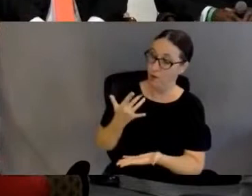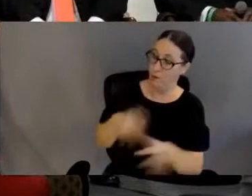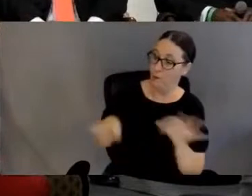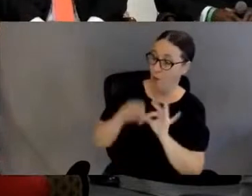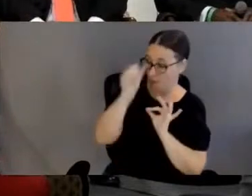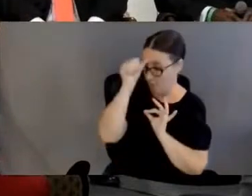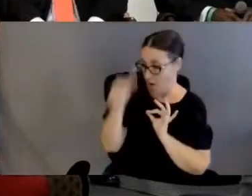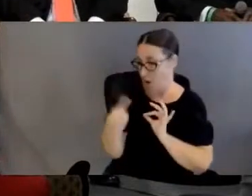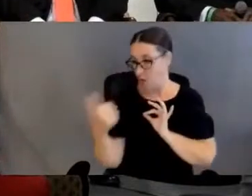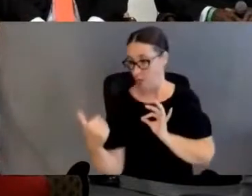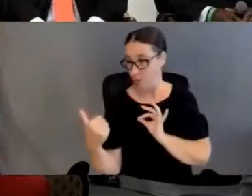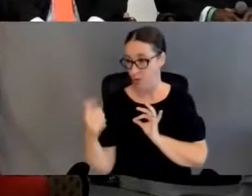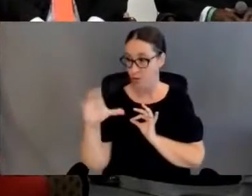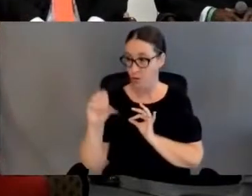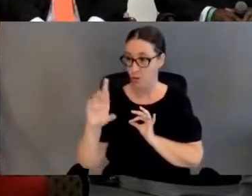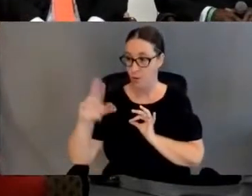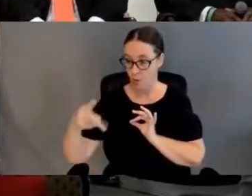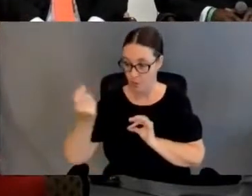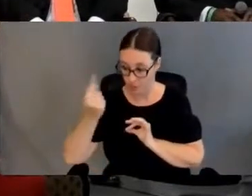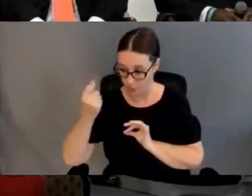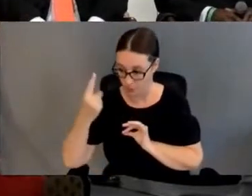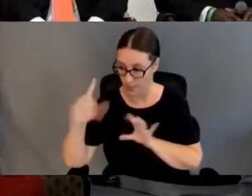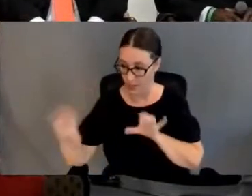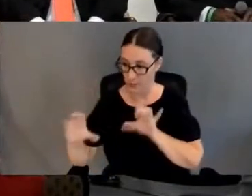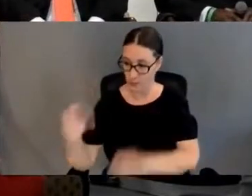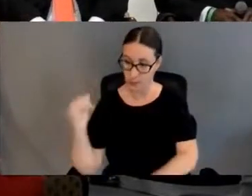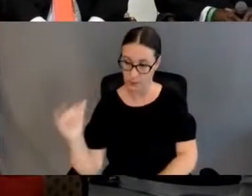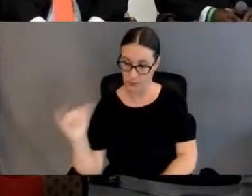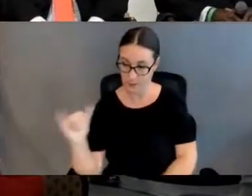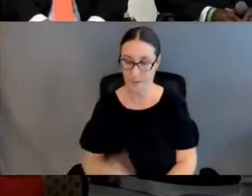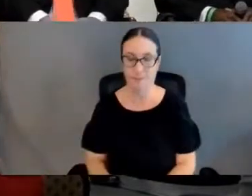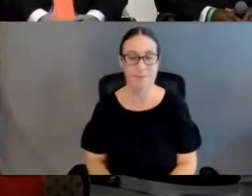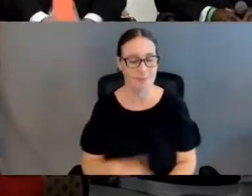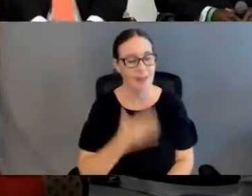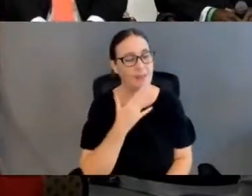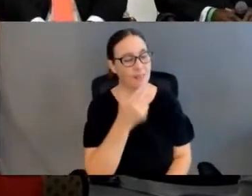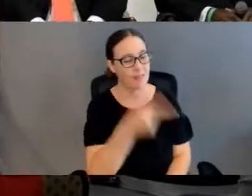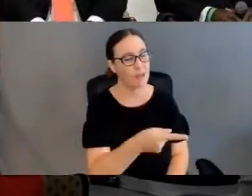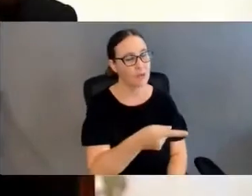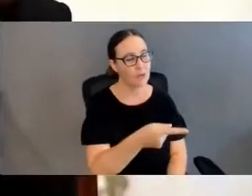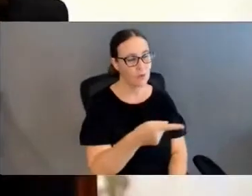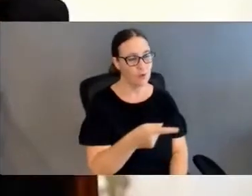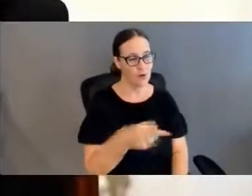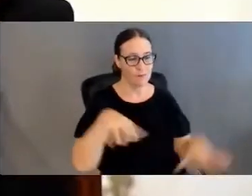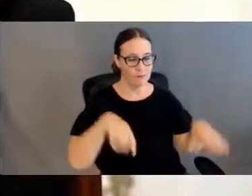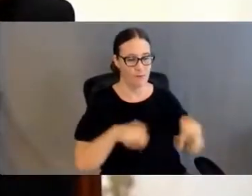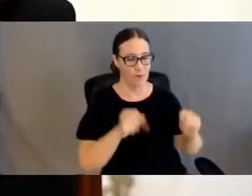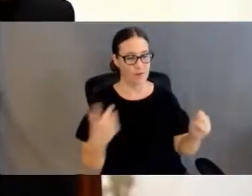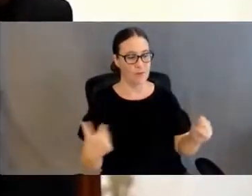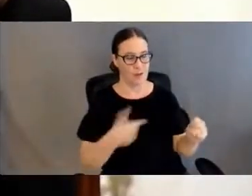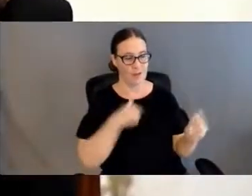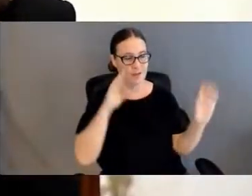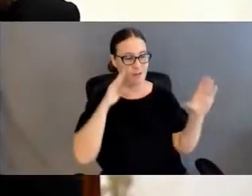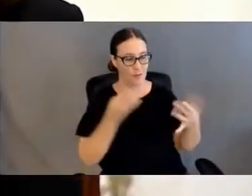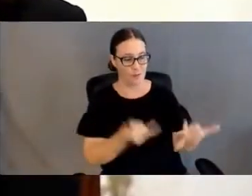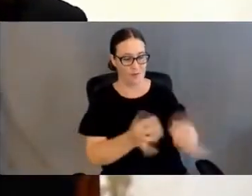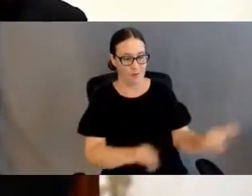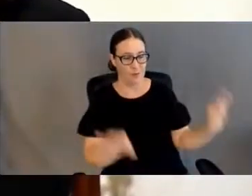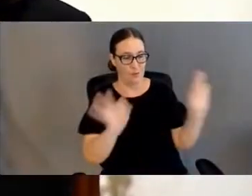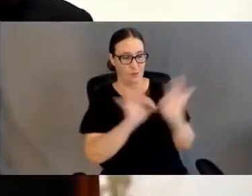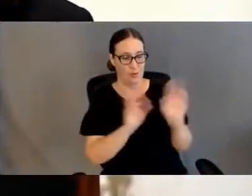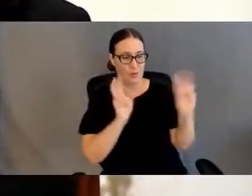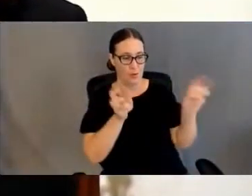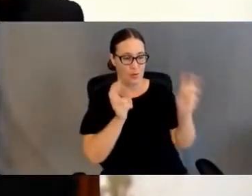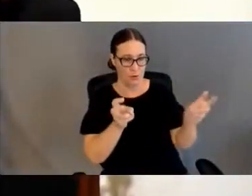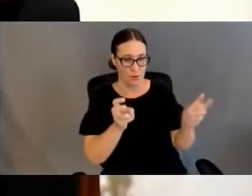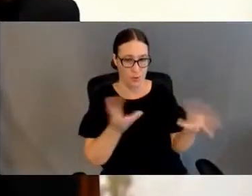thing. Thank you. Thank you for convening us and the focus on this critical issue. The stories like the ones we've heard are the reason we stepped